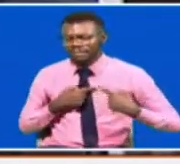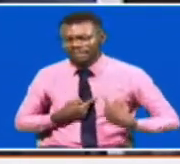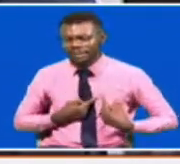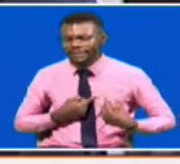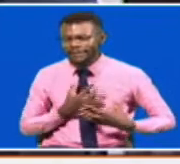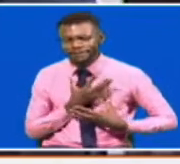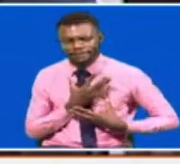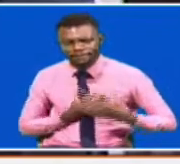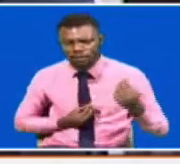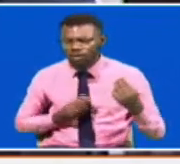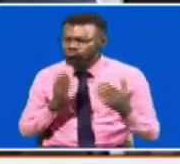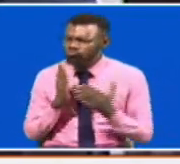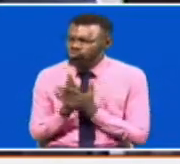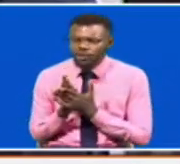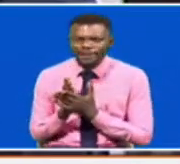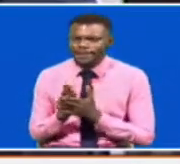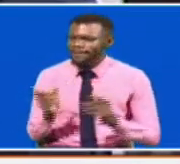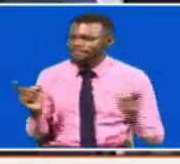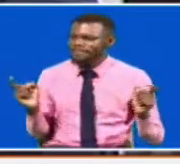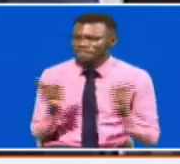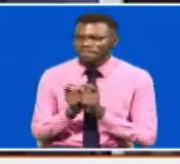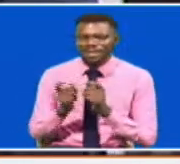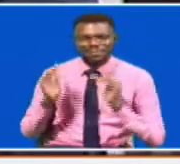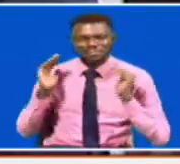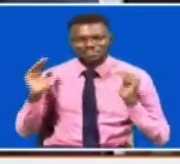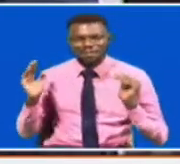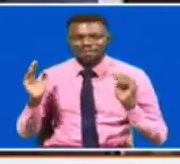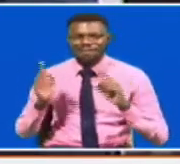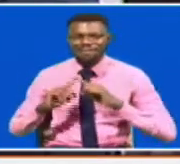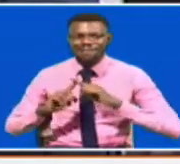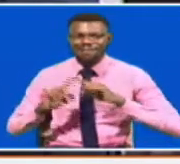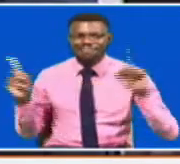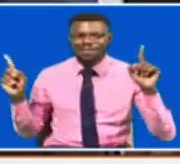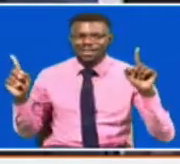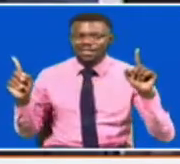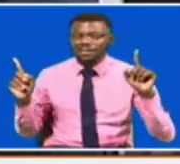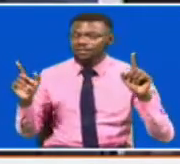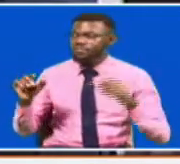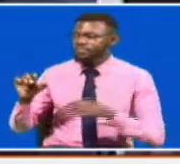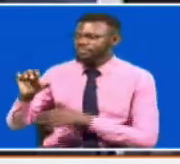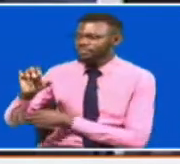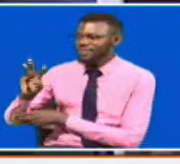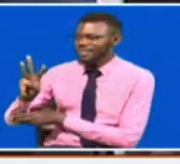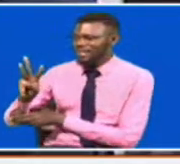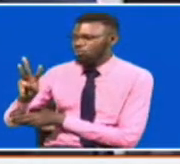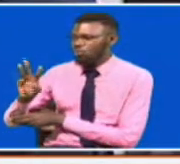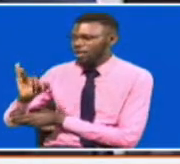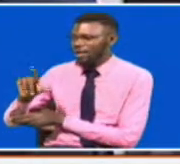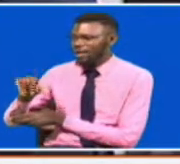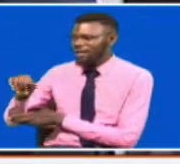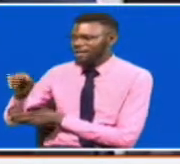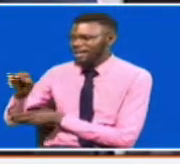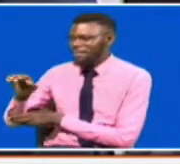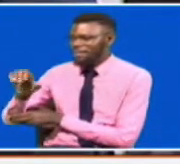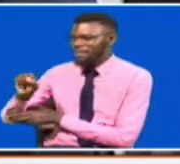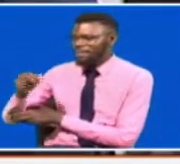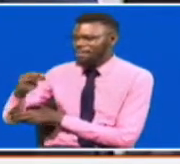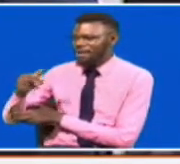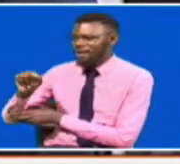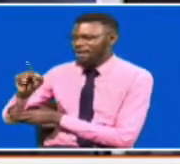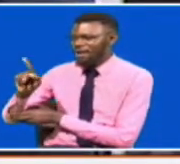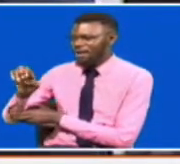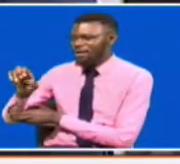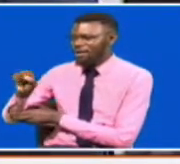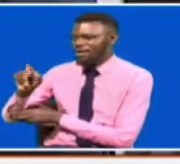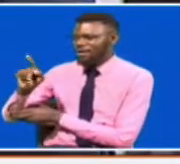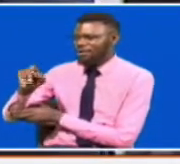them was a tragedy. But like William Shakespeare said, you know, everything is, you know,